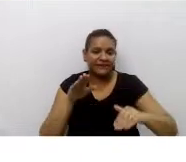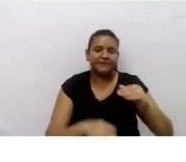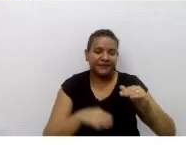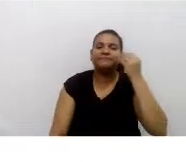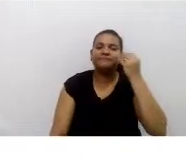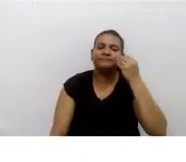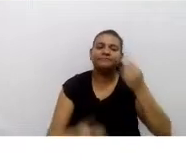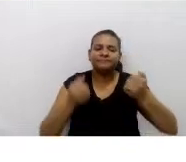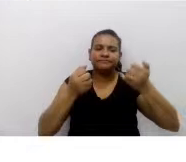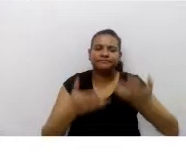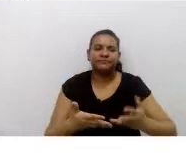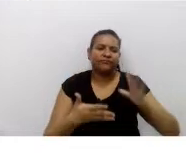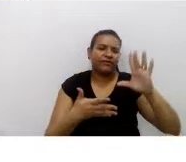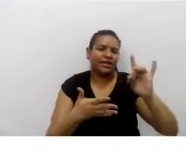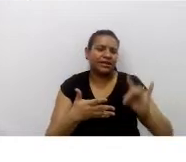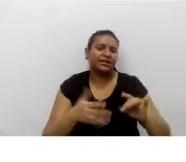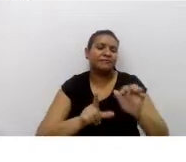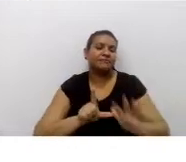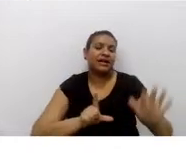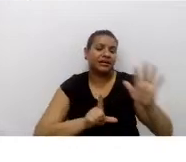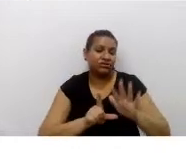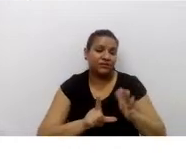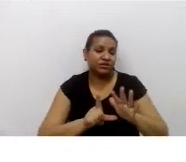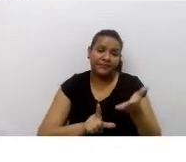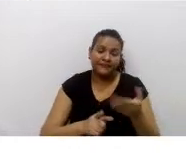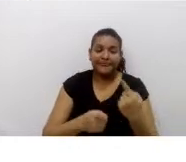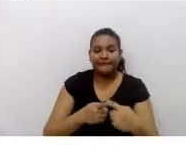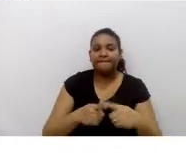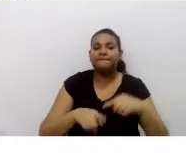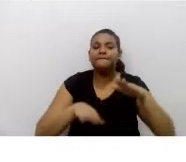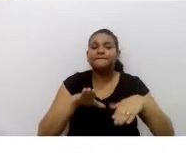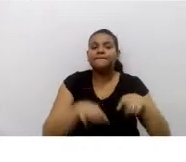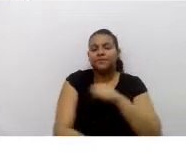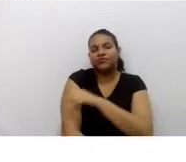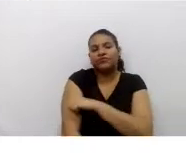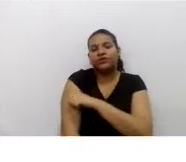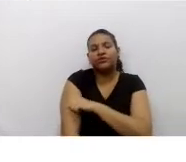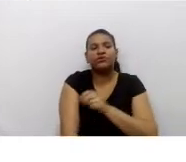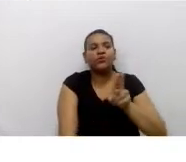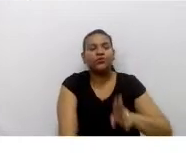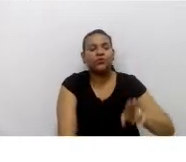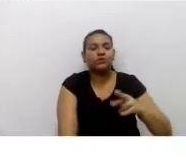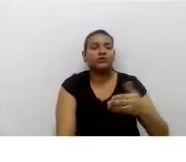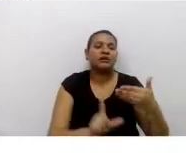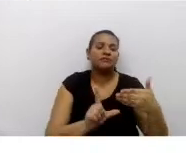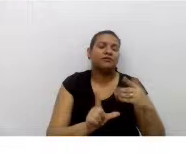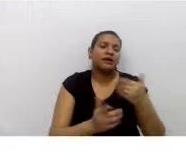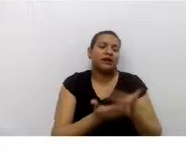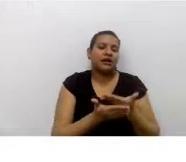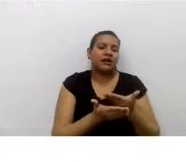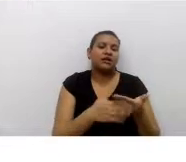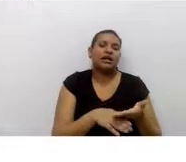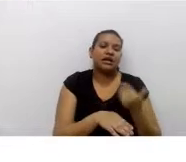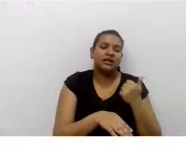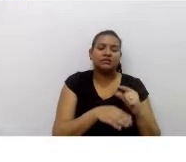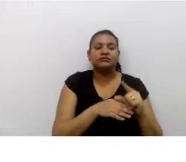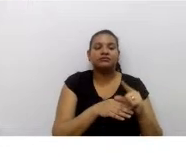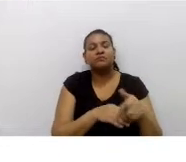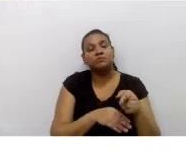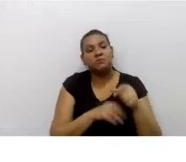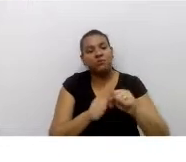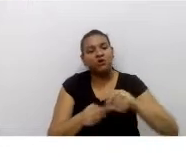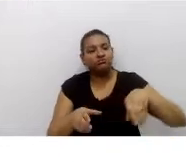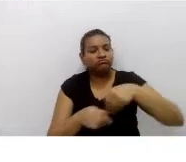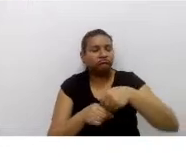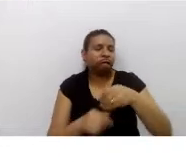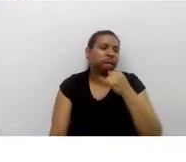of a platform before or after class, you can upload the material there. A video, for example, is suggested here. And if not,